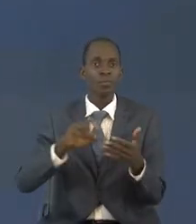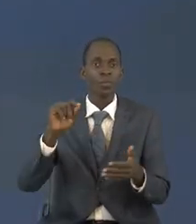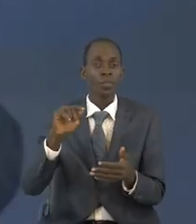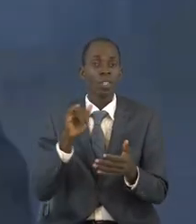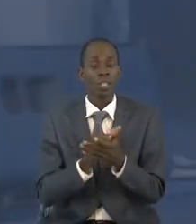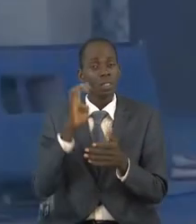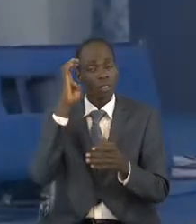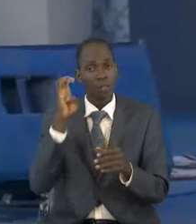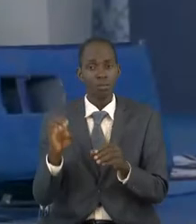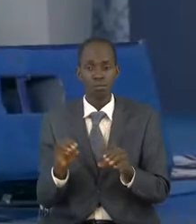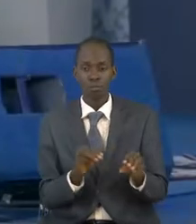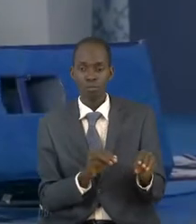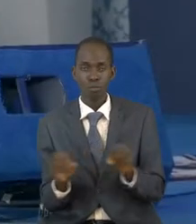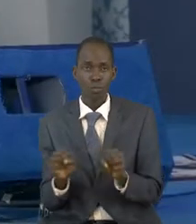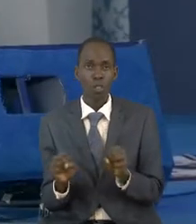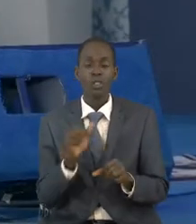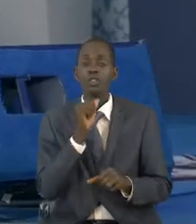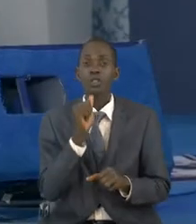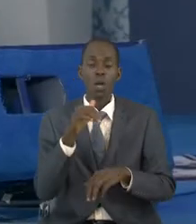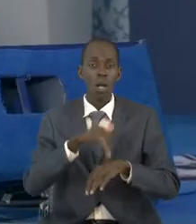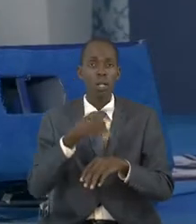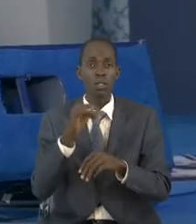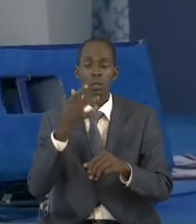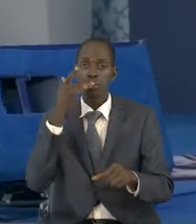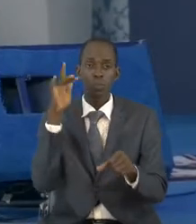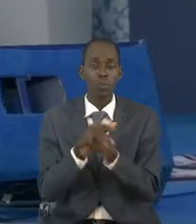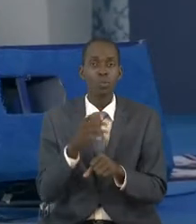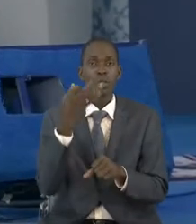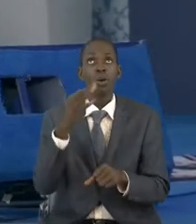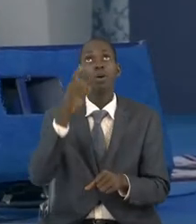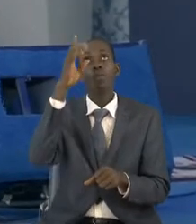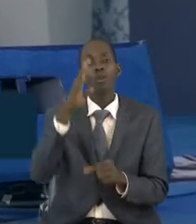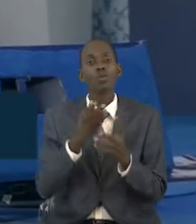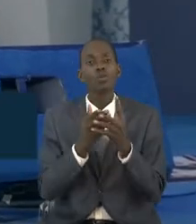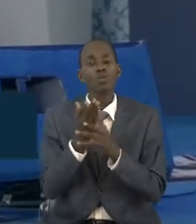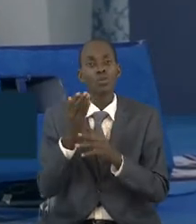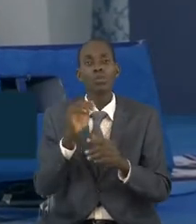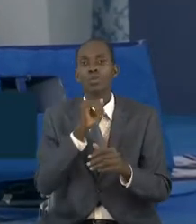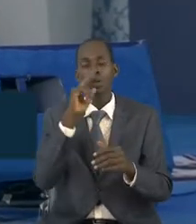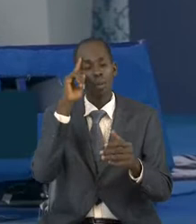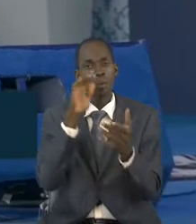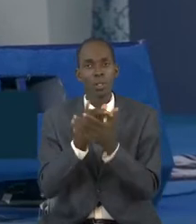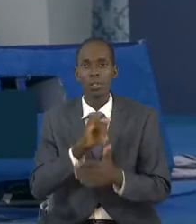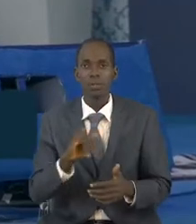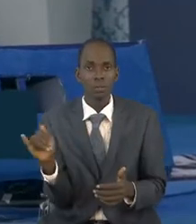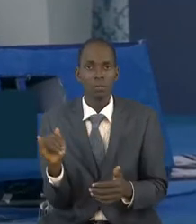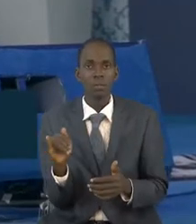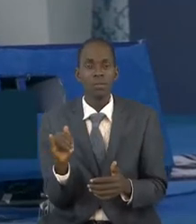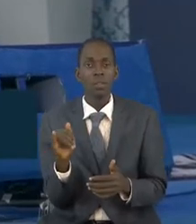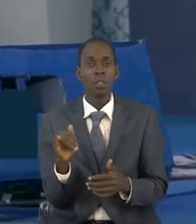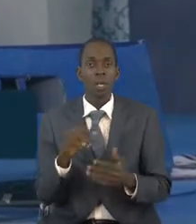not at the promise of God through unbelief. He staggered not at the promise of God. Among